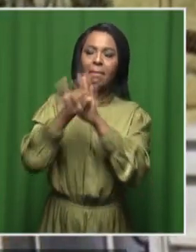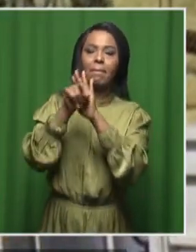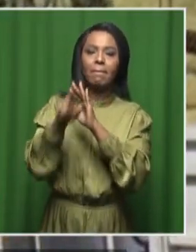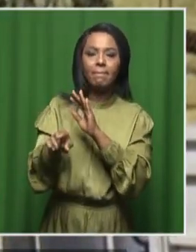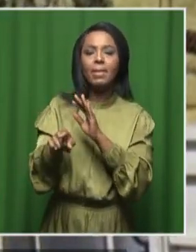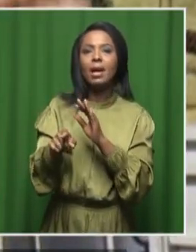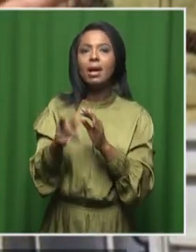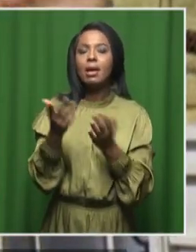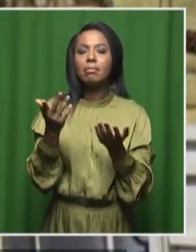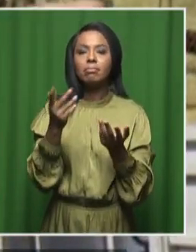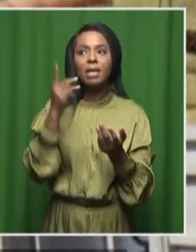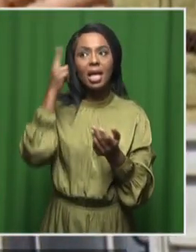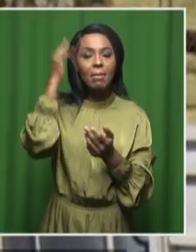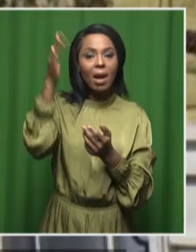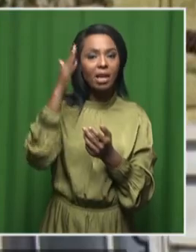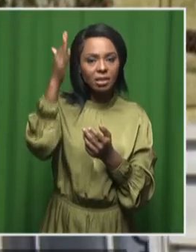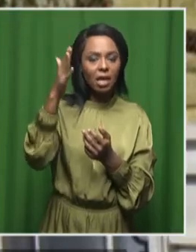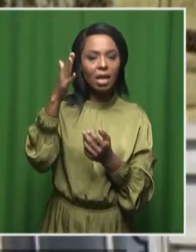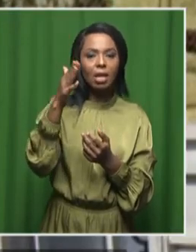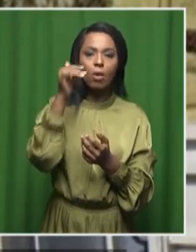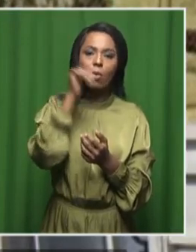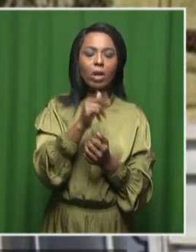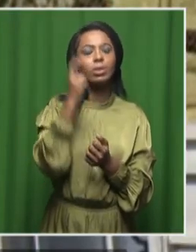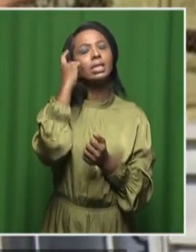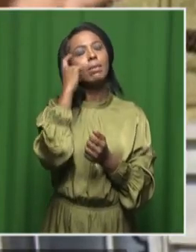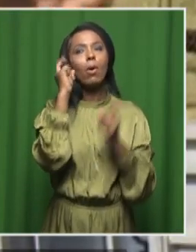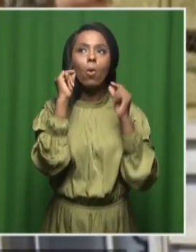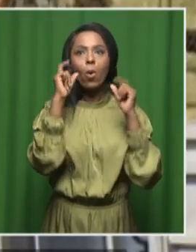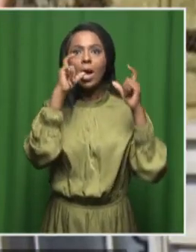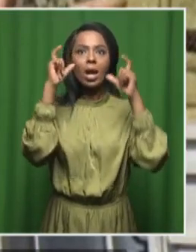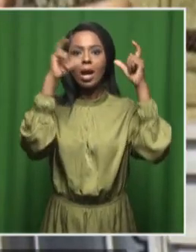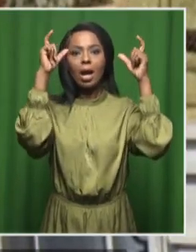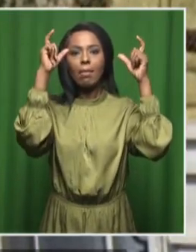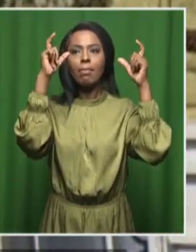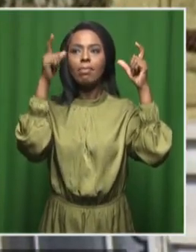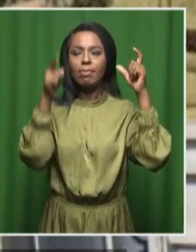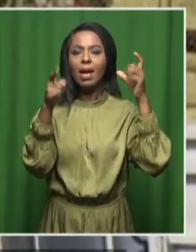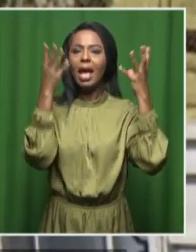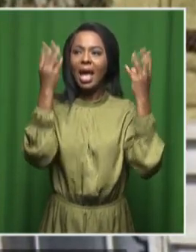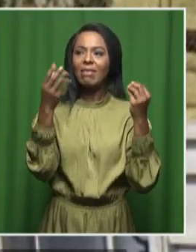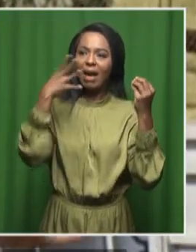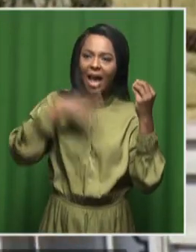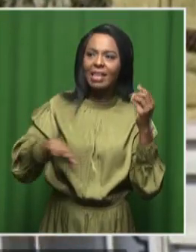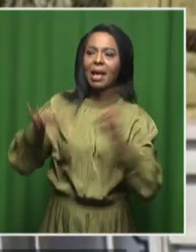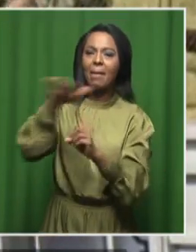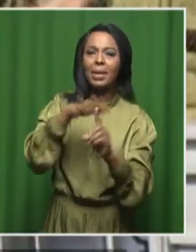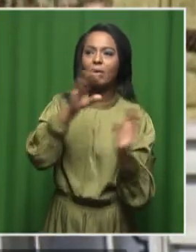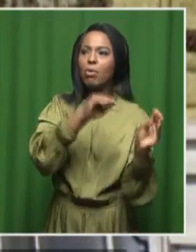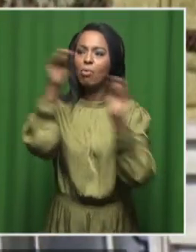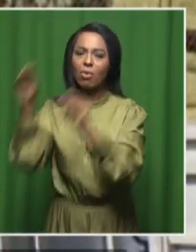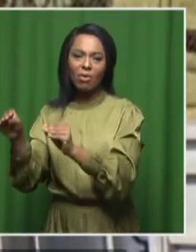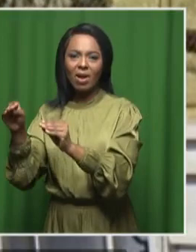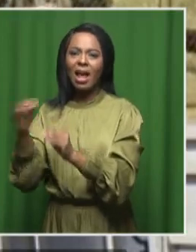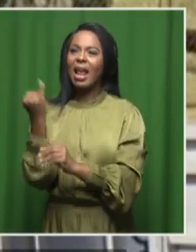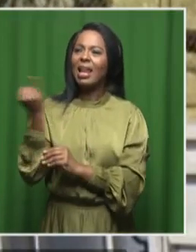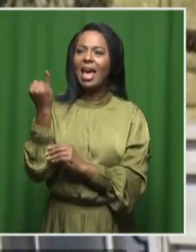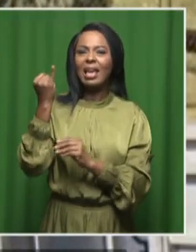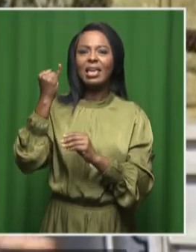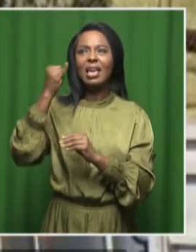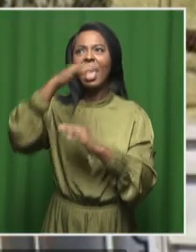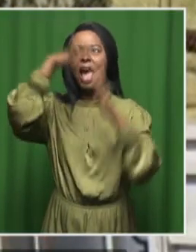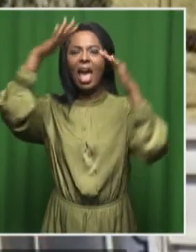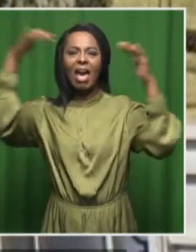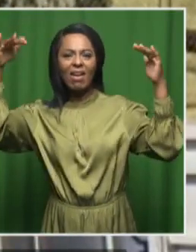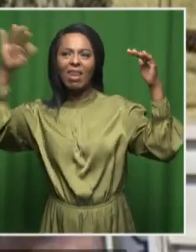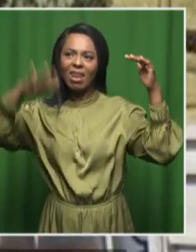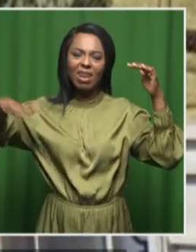imagine you go in a dark place or you sleep, you wake up, you have a new area. You have a new place. It's like you go to heaven. It's like we are in a